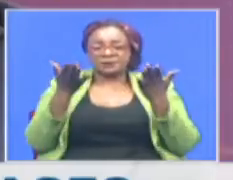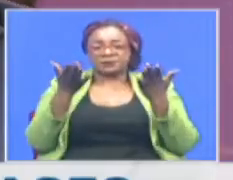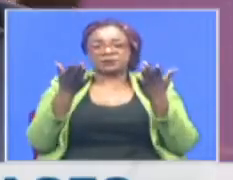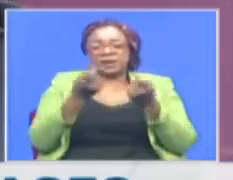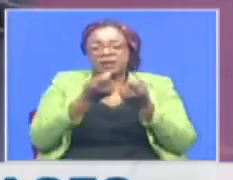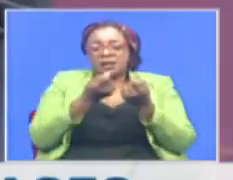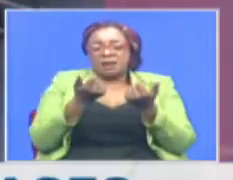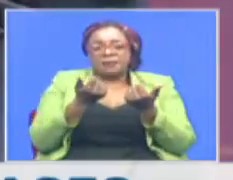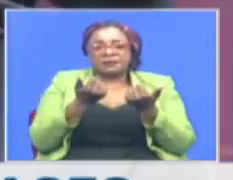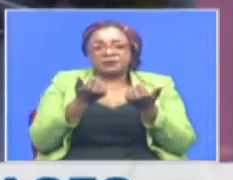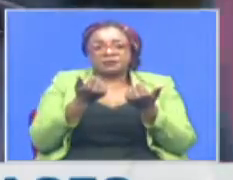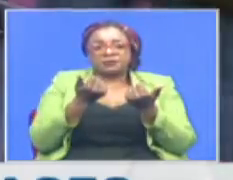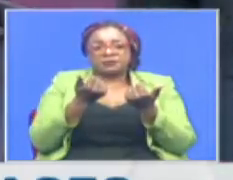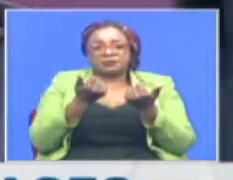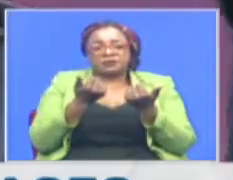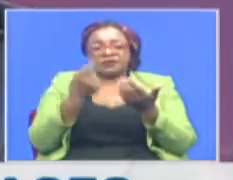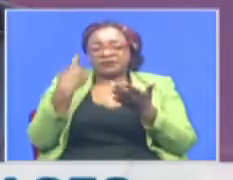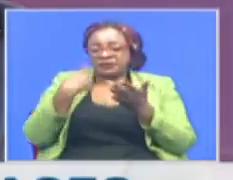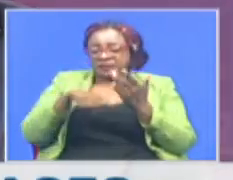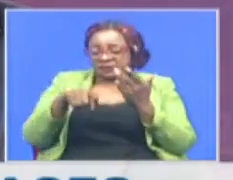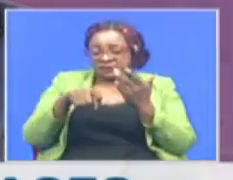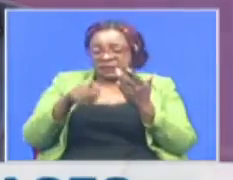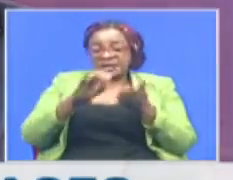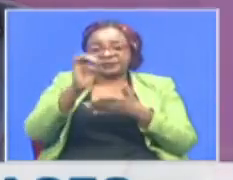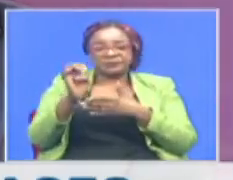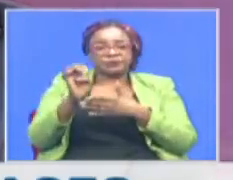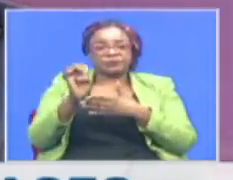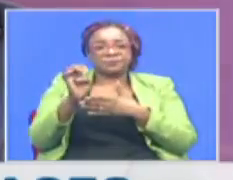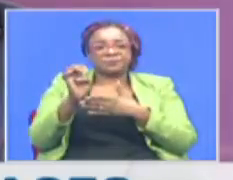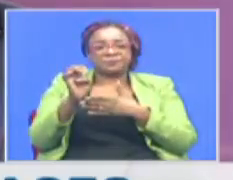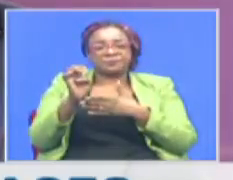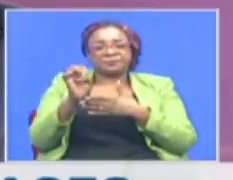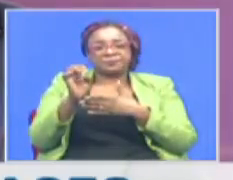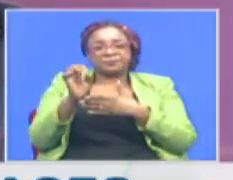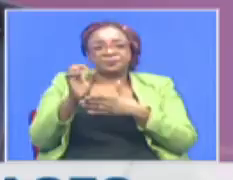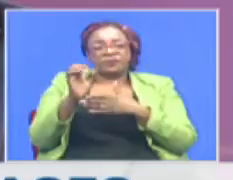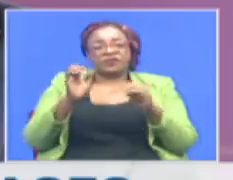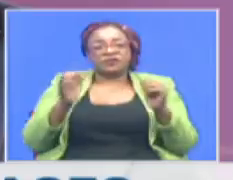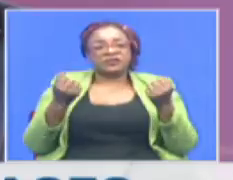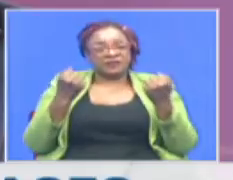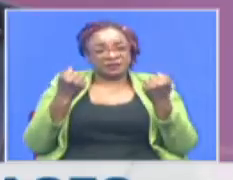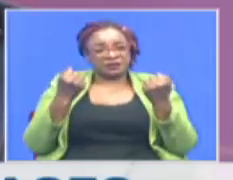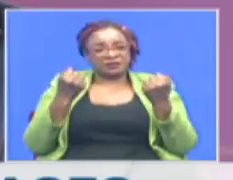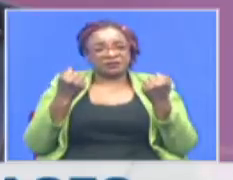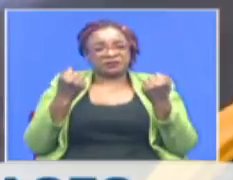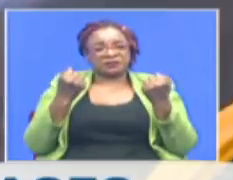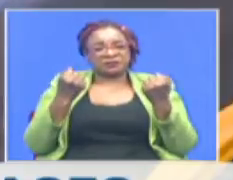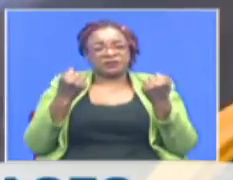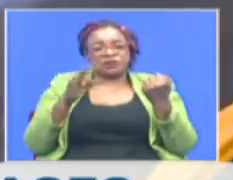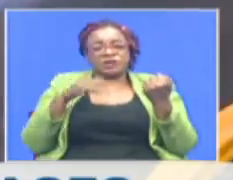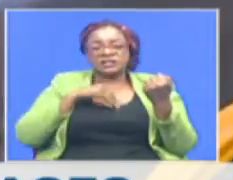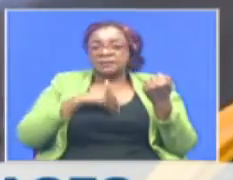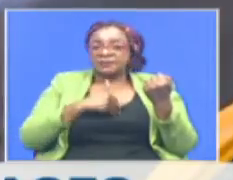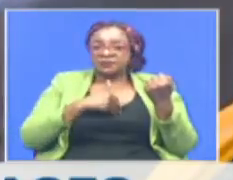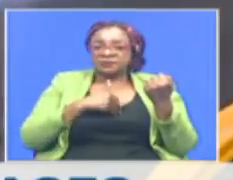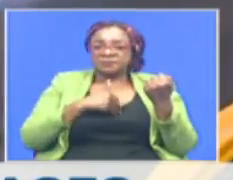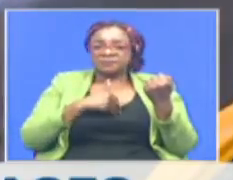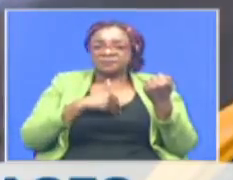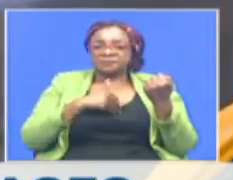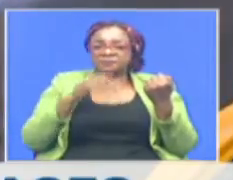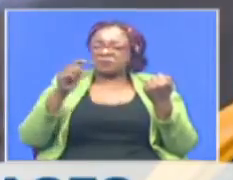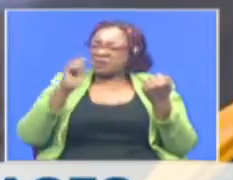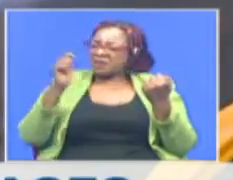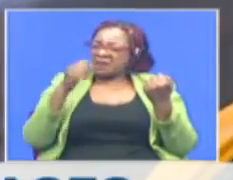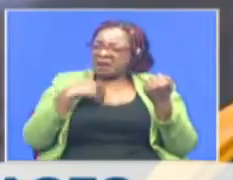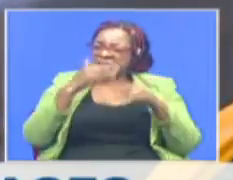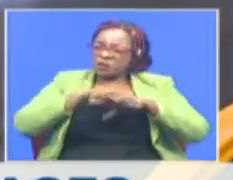of tax exemptions for savings towards retirement. Does Kenya have a